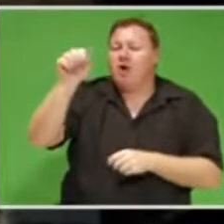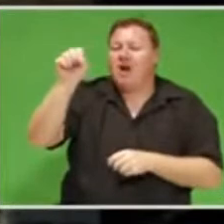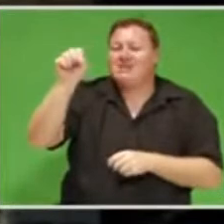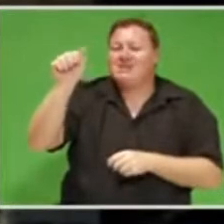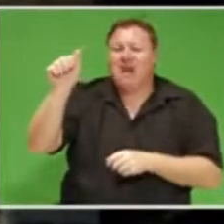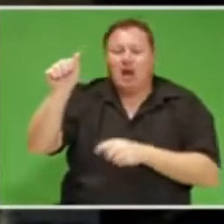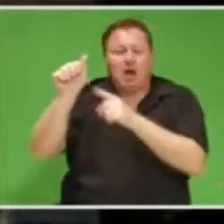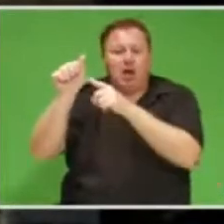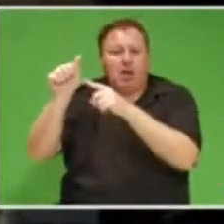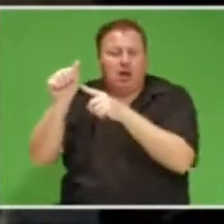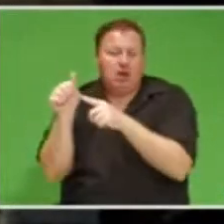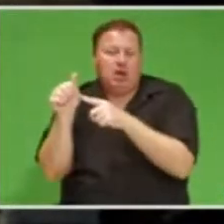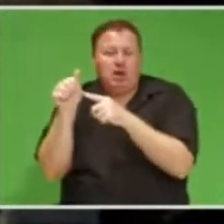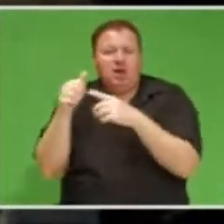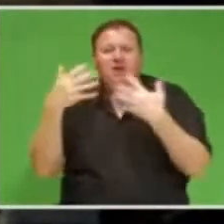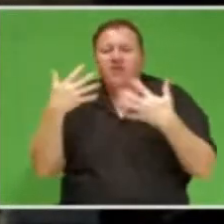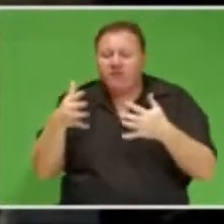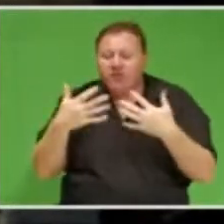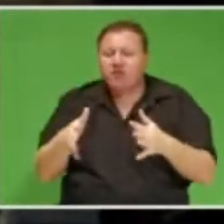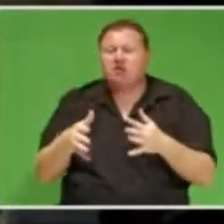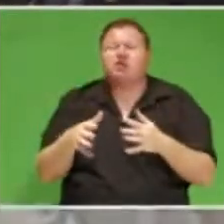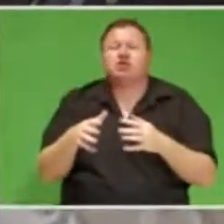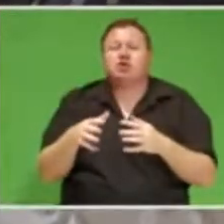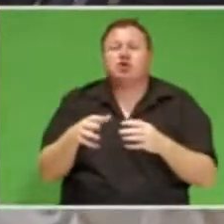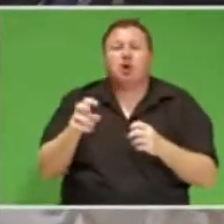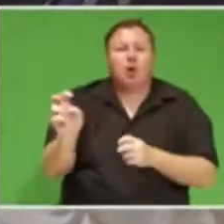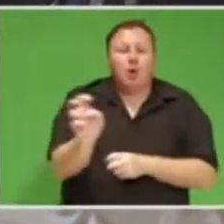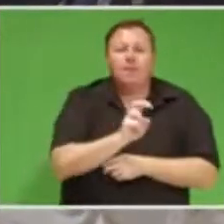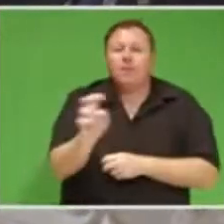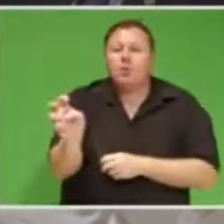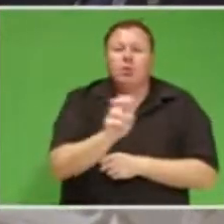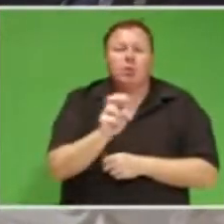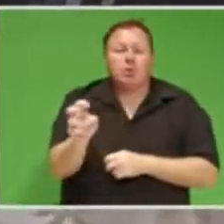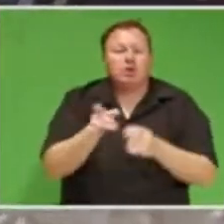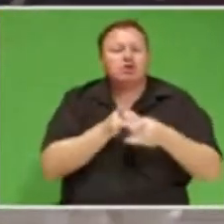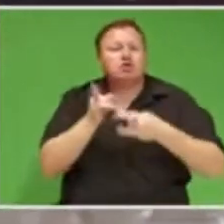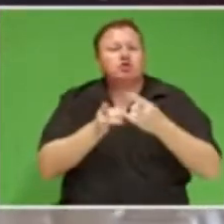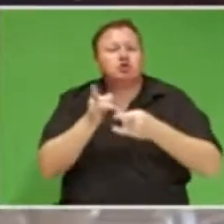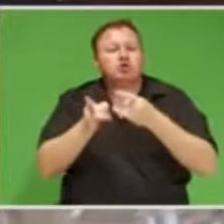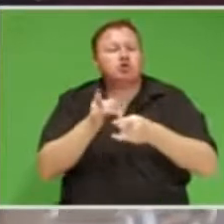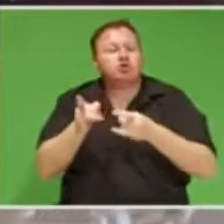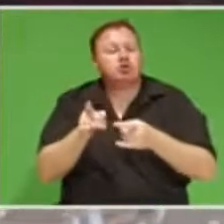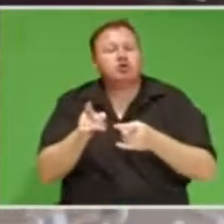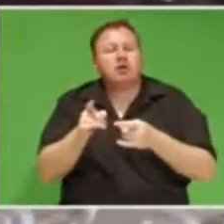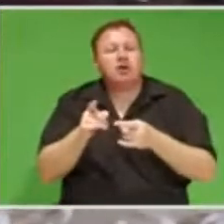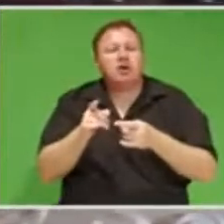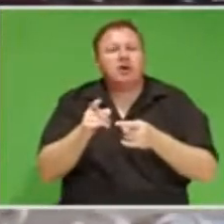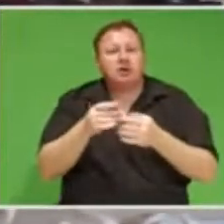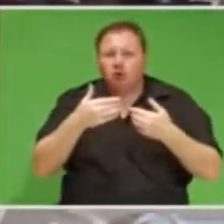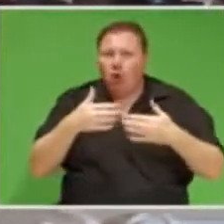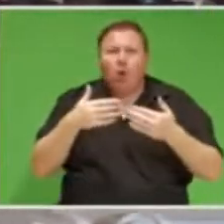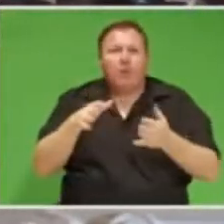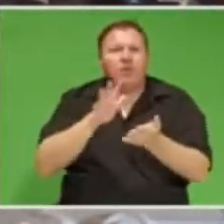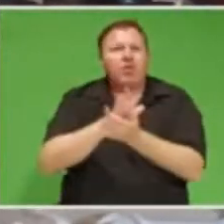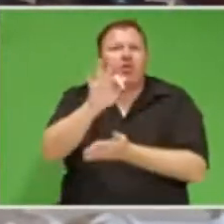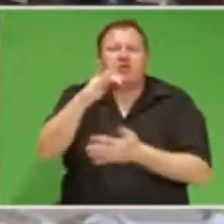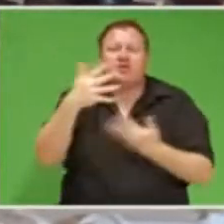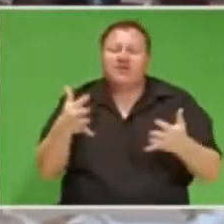reopened, significantly reducing the costs of travel for many workers.